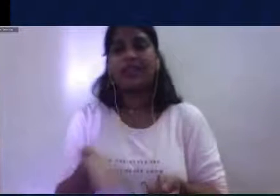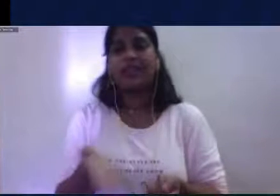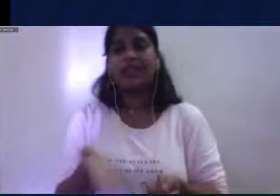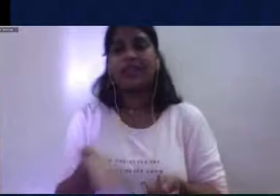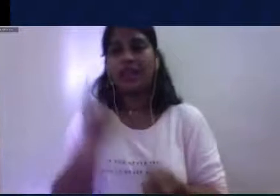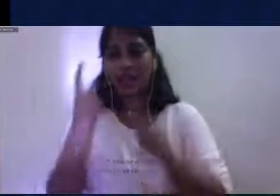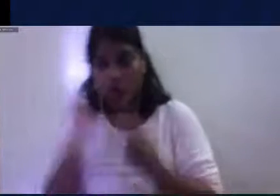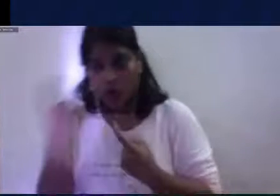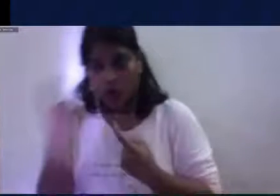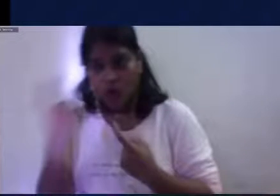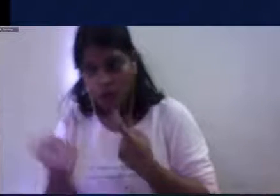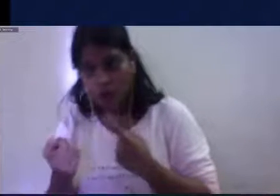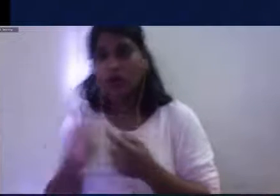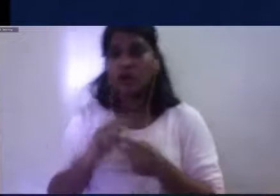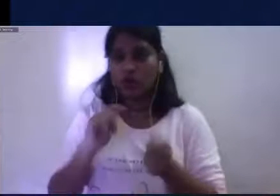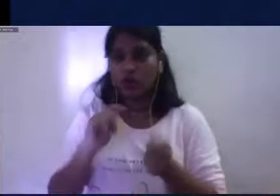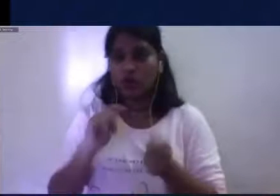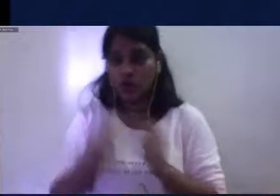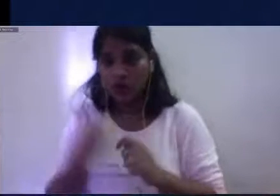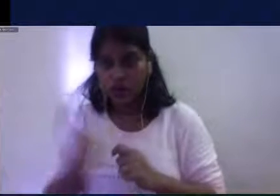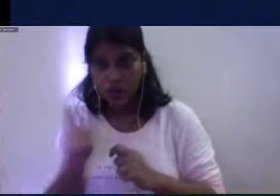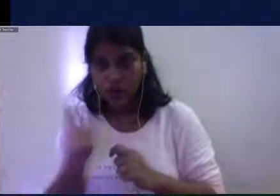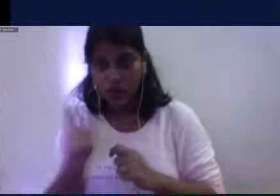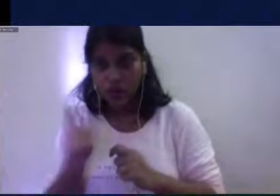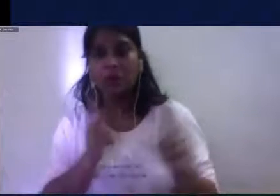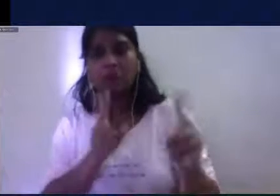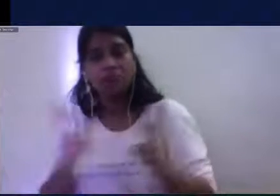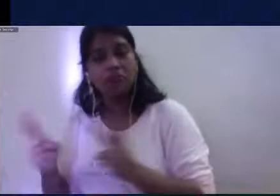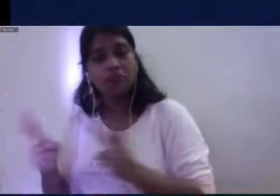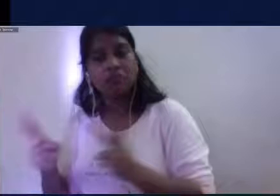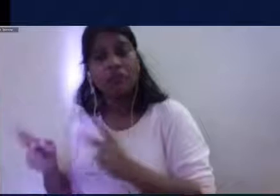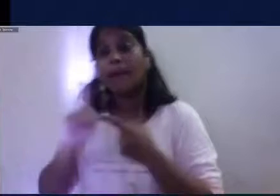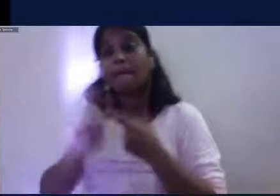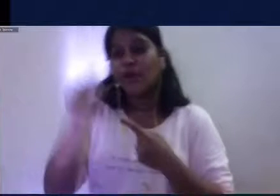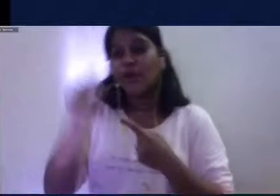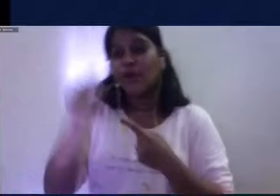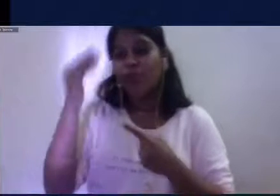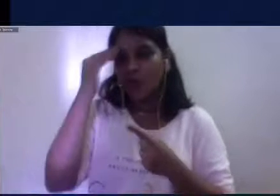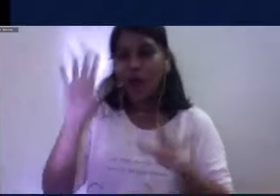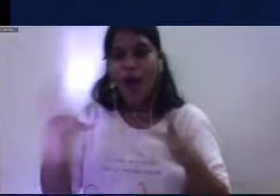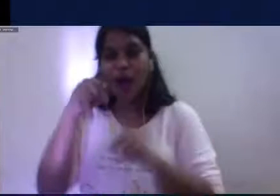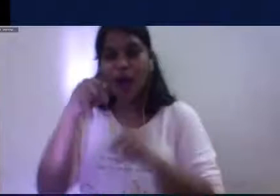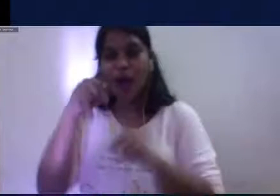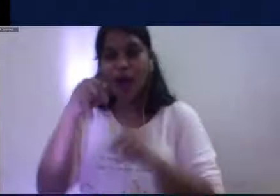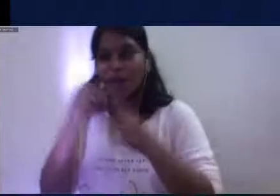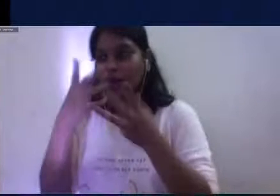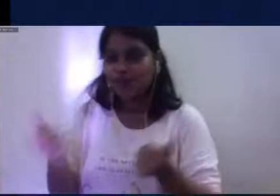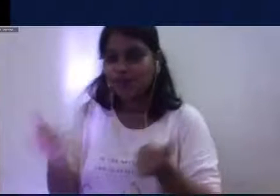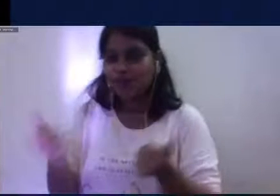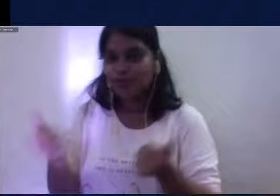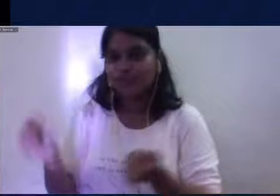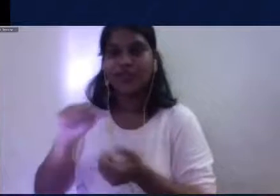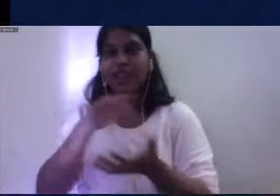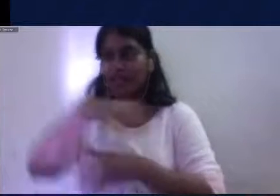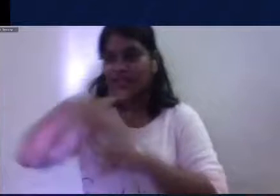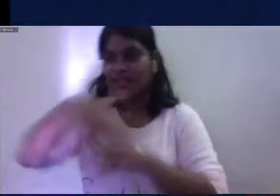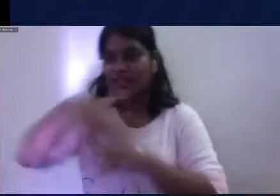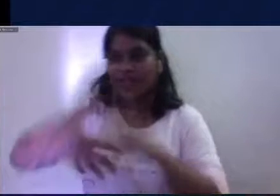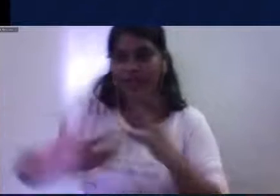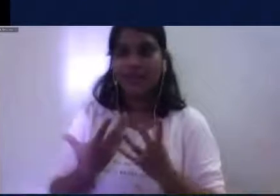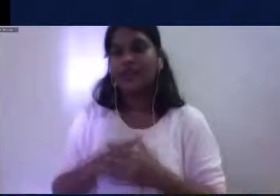about patenting it, utility patent, etc., but you know how the IP laws work in our country or are honored